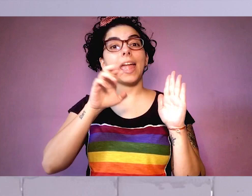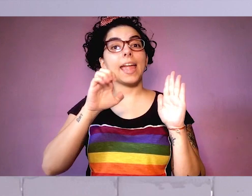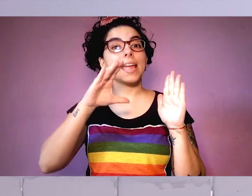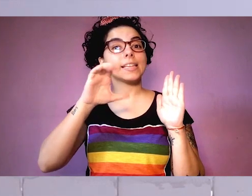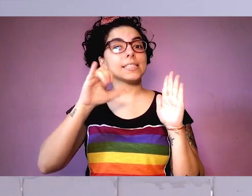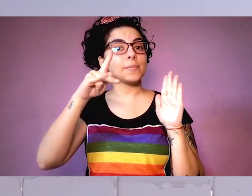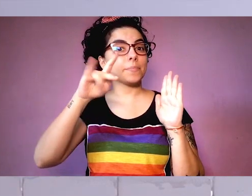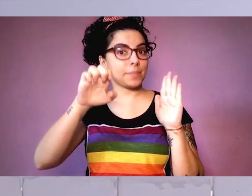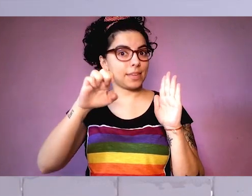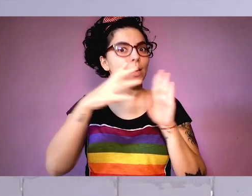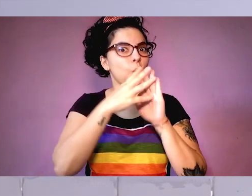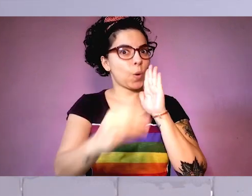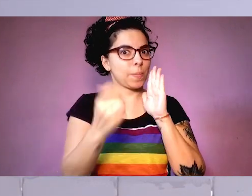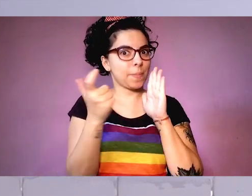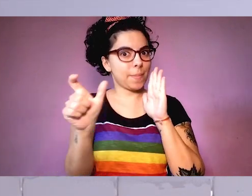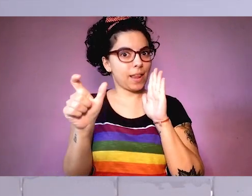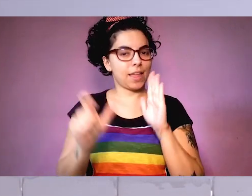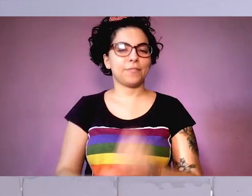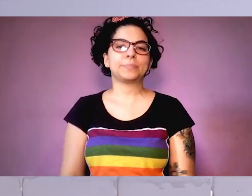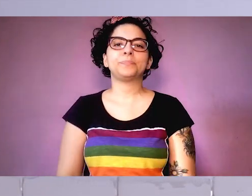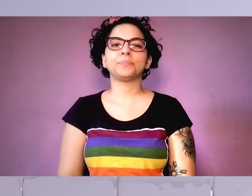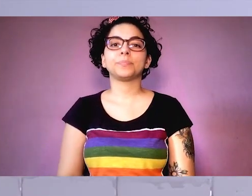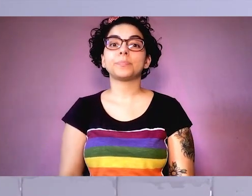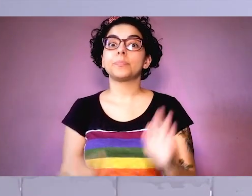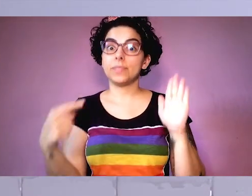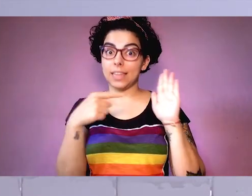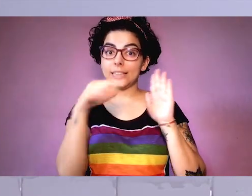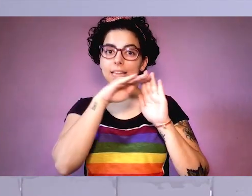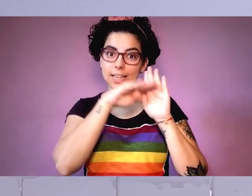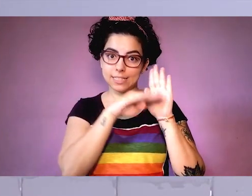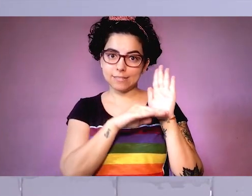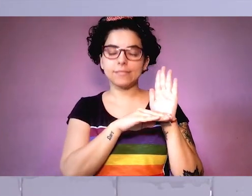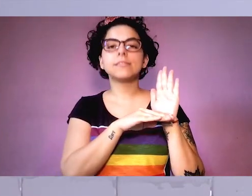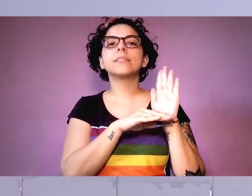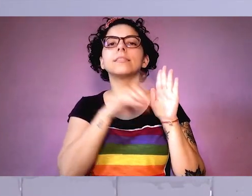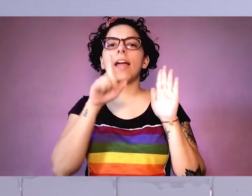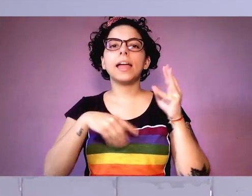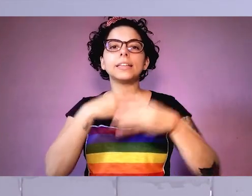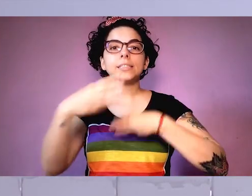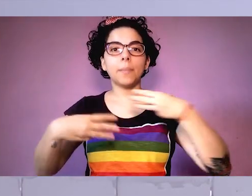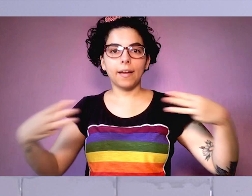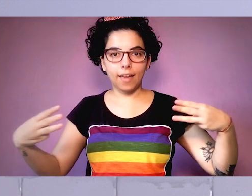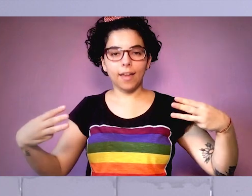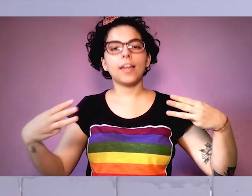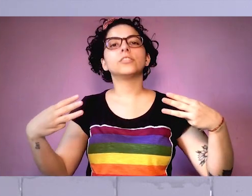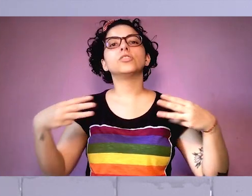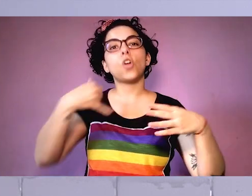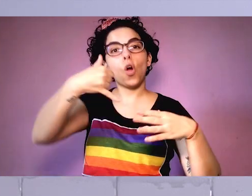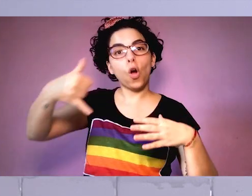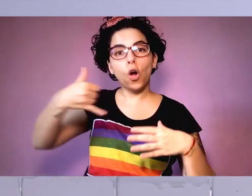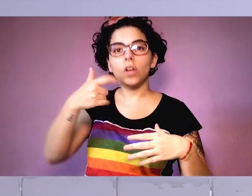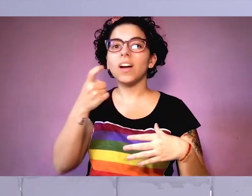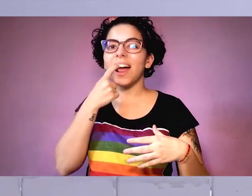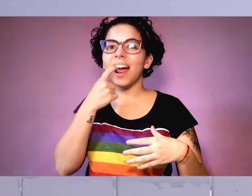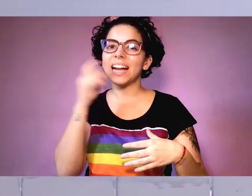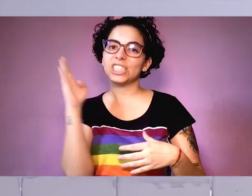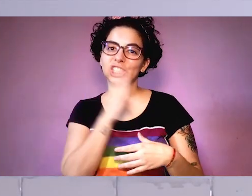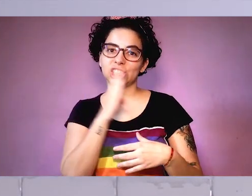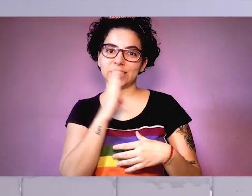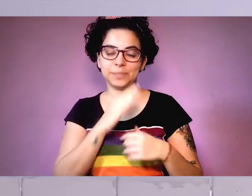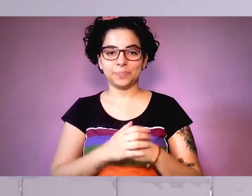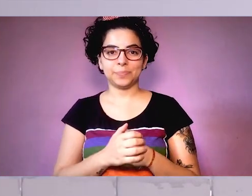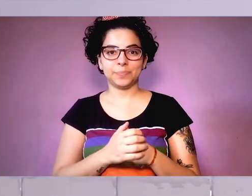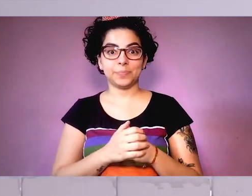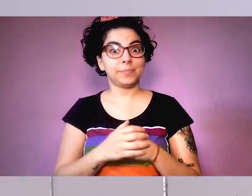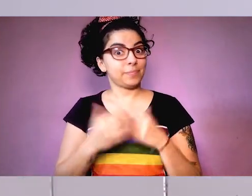Repeat. Recipe. This recipe is spaghetti with oil, garlic,